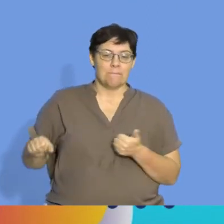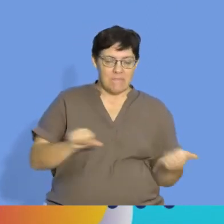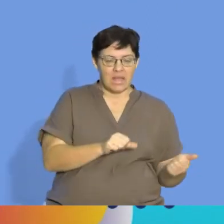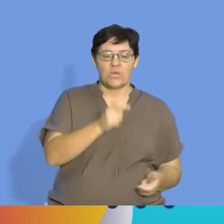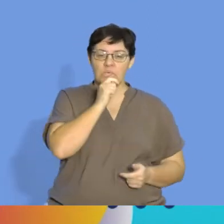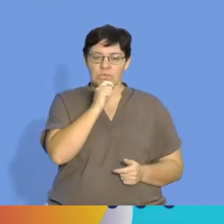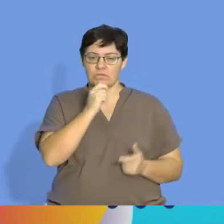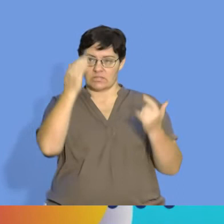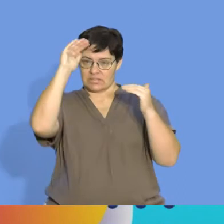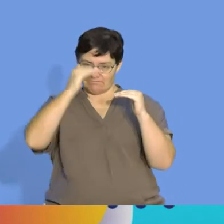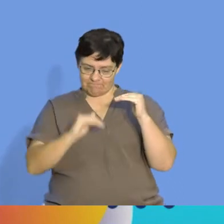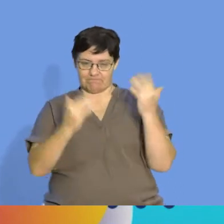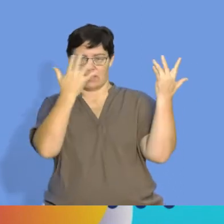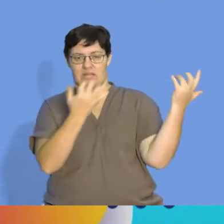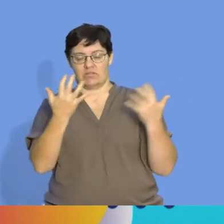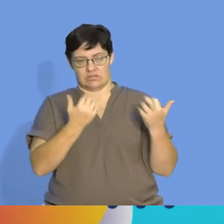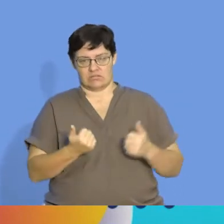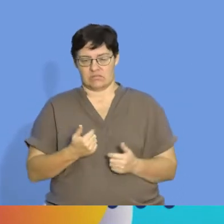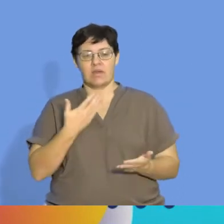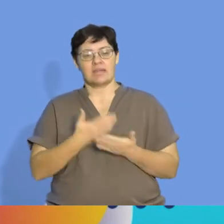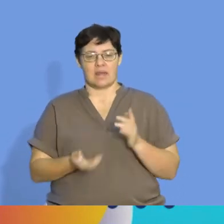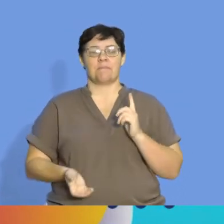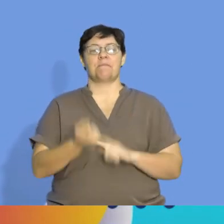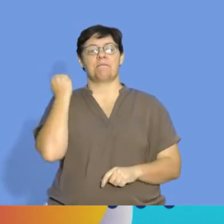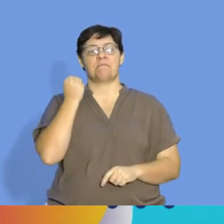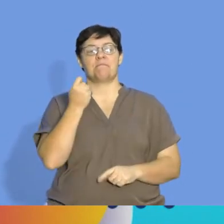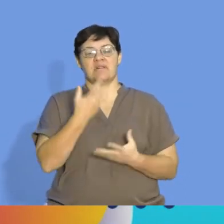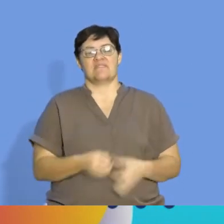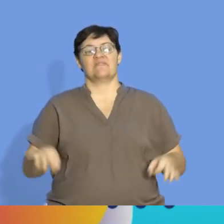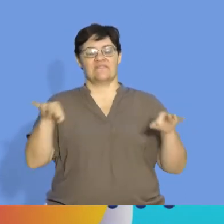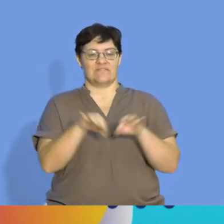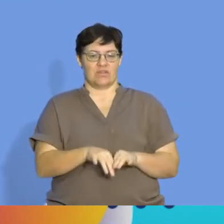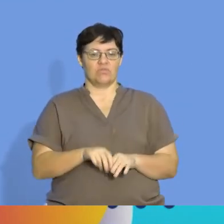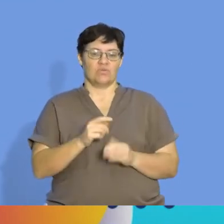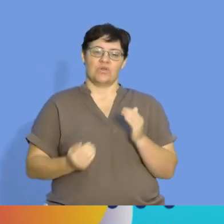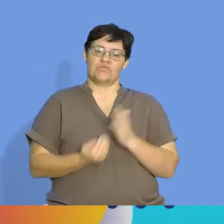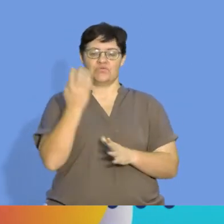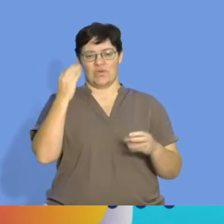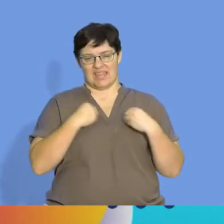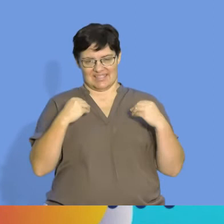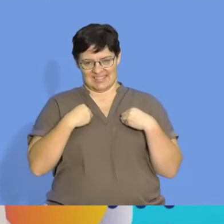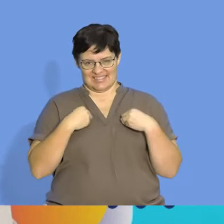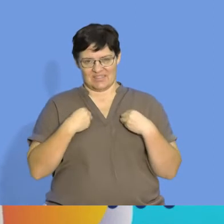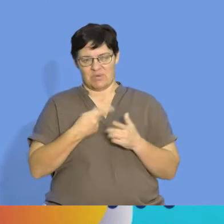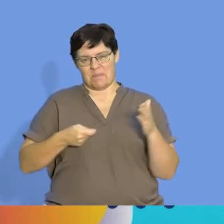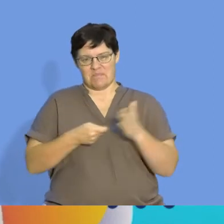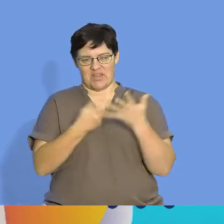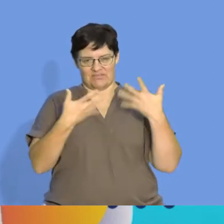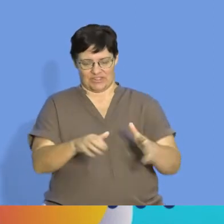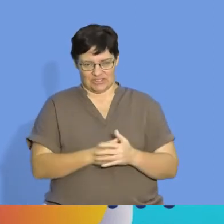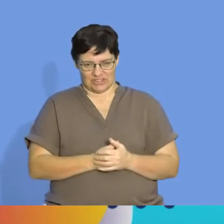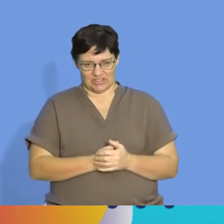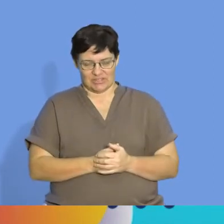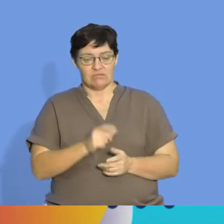back using the depreciation calculation. We were able to calculate the value of the new asset that